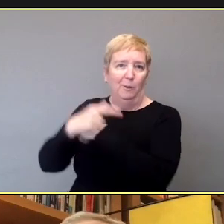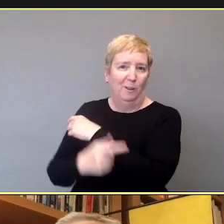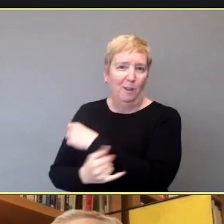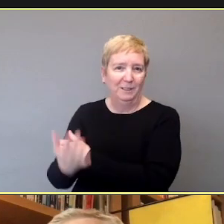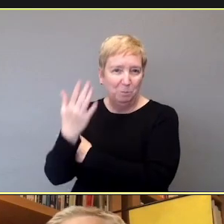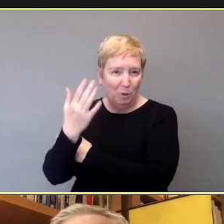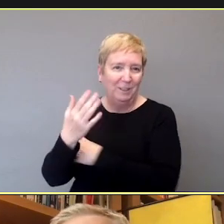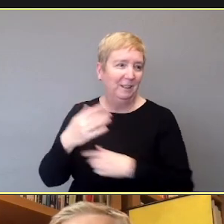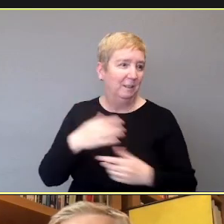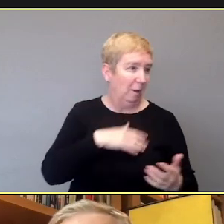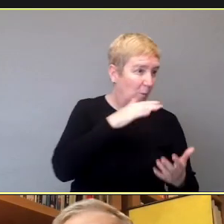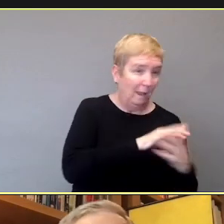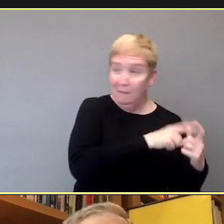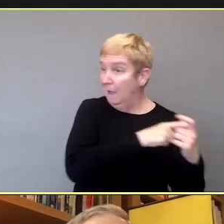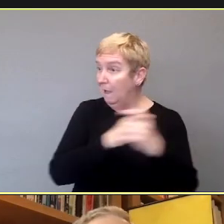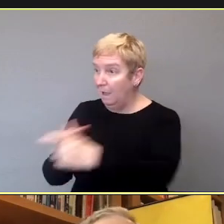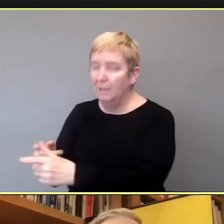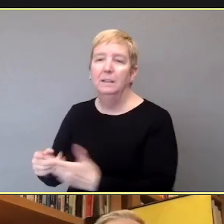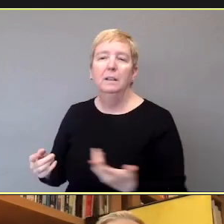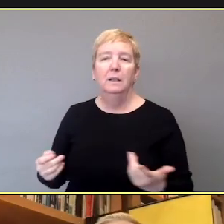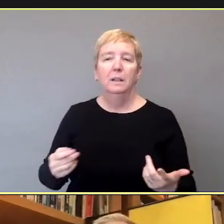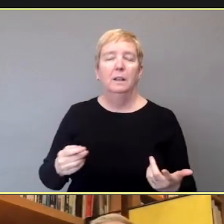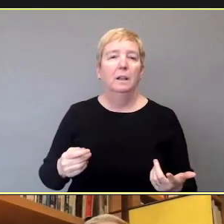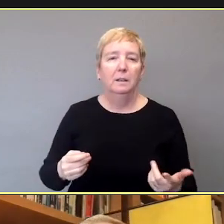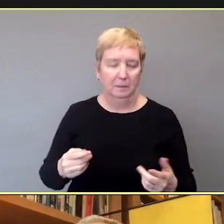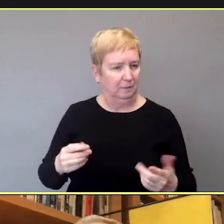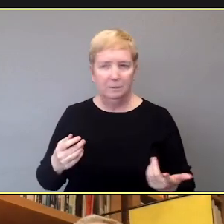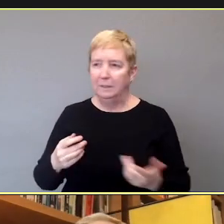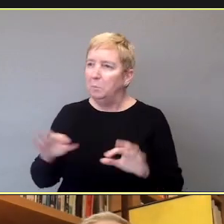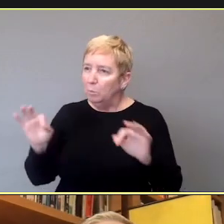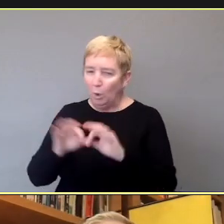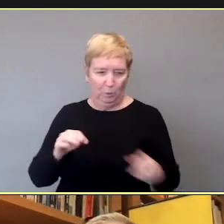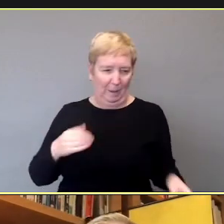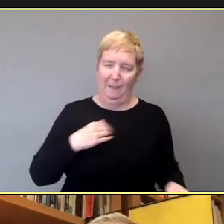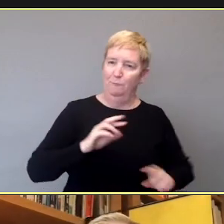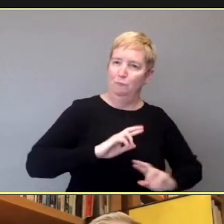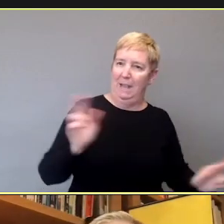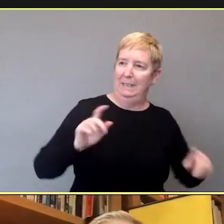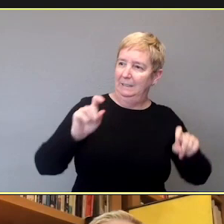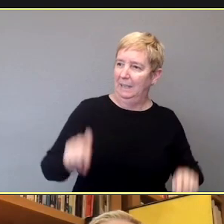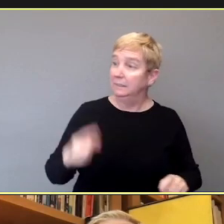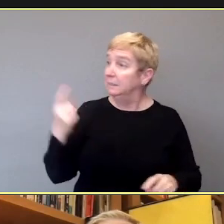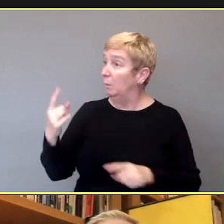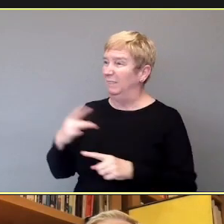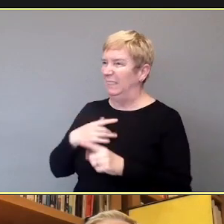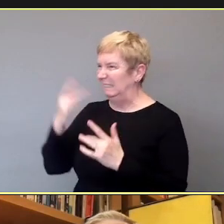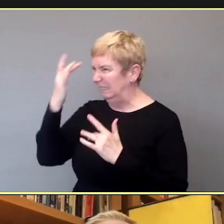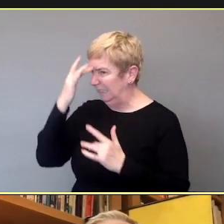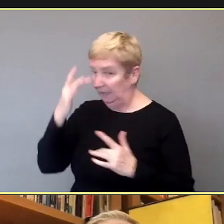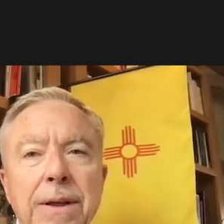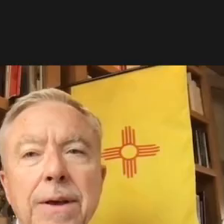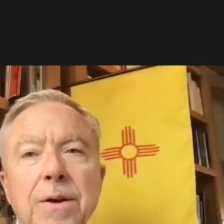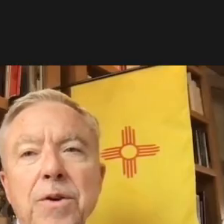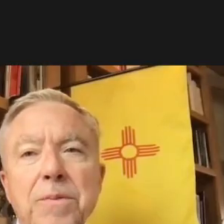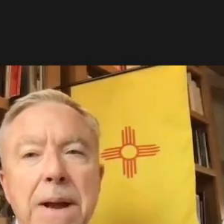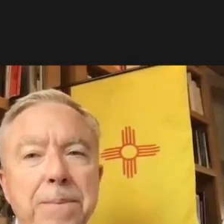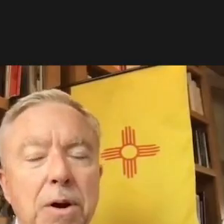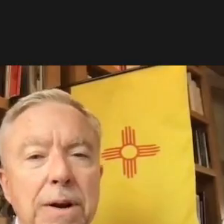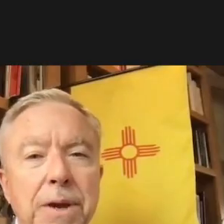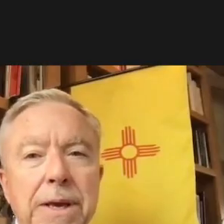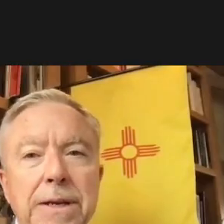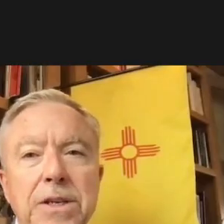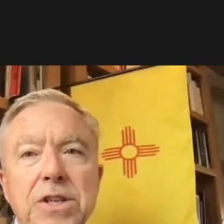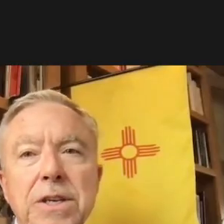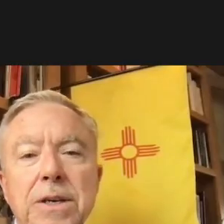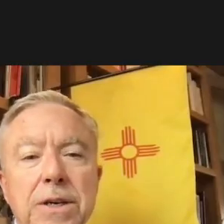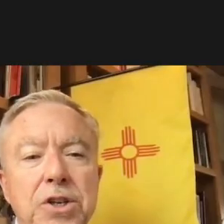or in this case, your daughter-in-law, has that test available and can come over and administer it. And with that, Alex, I'm done with my part, and